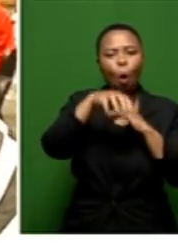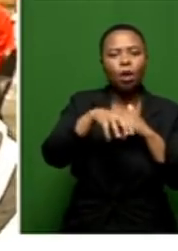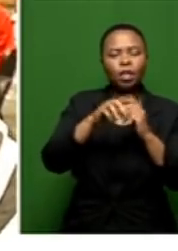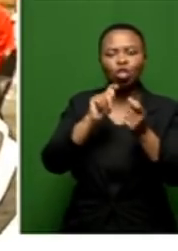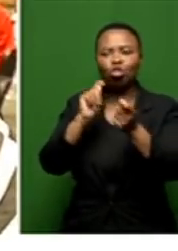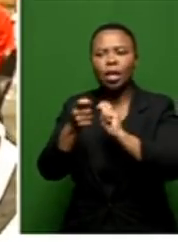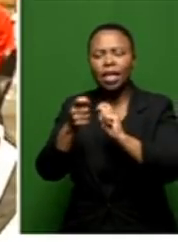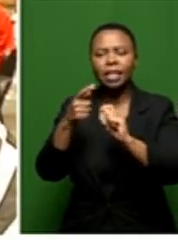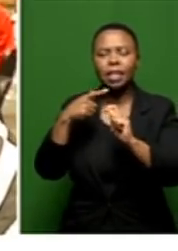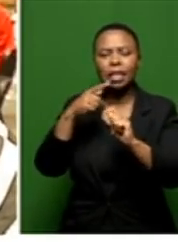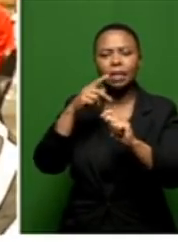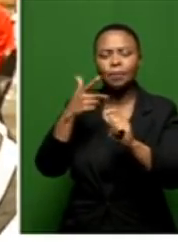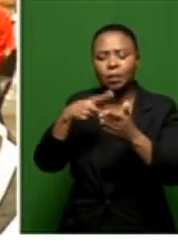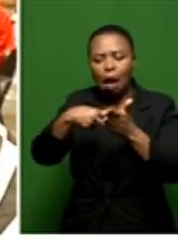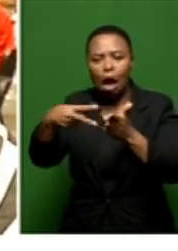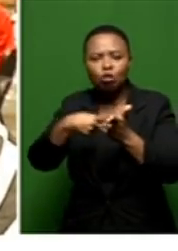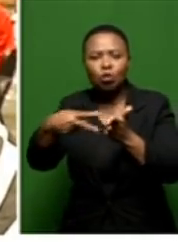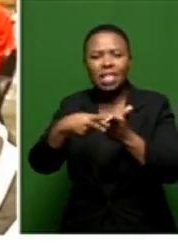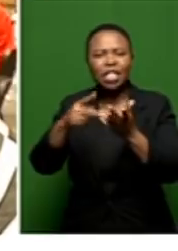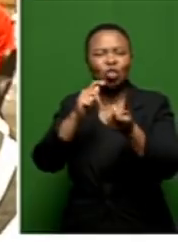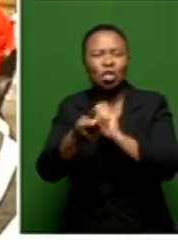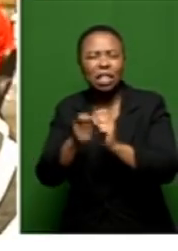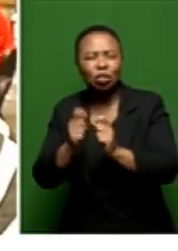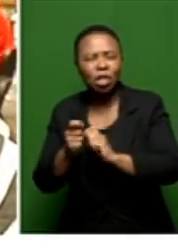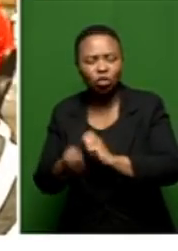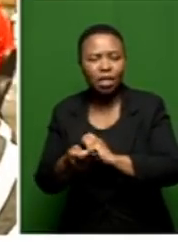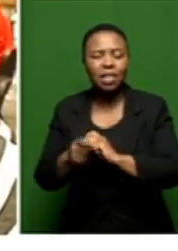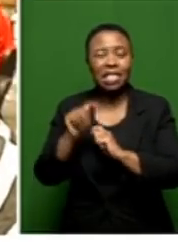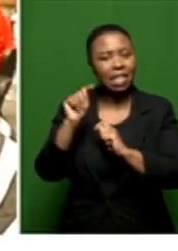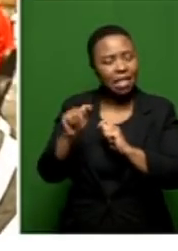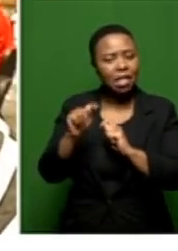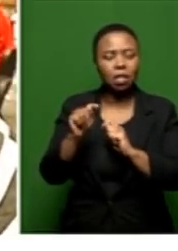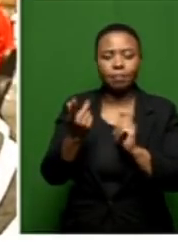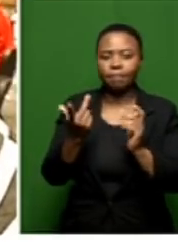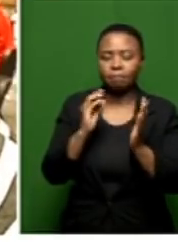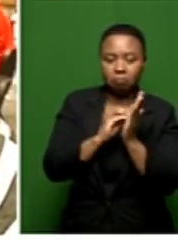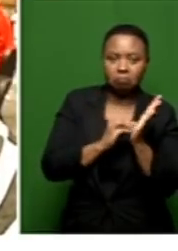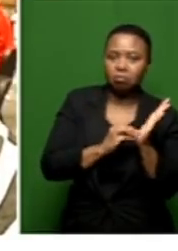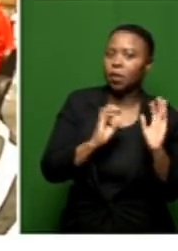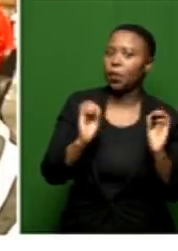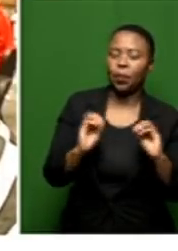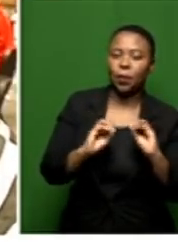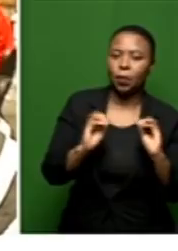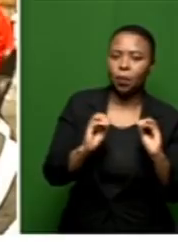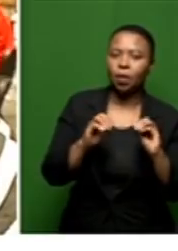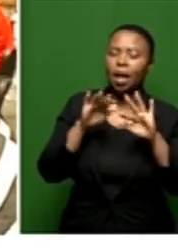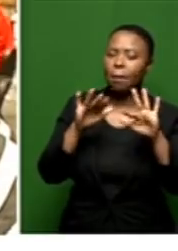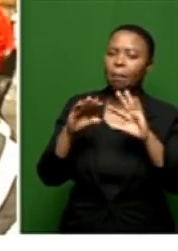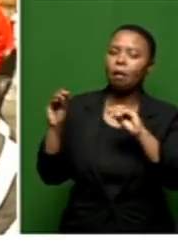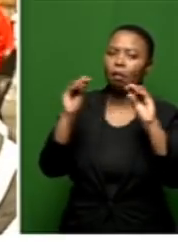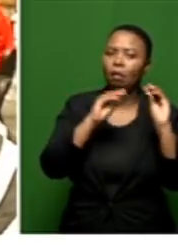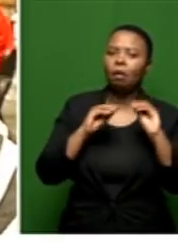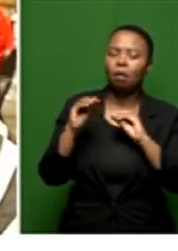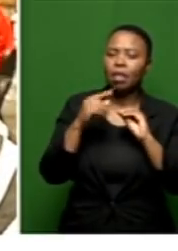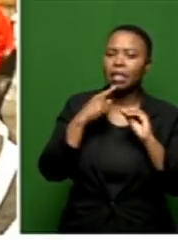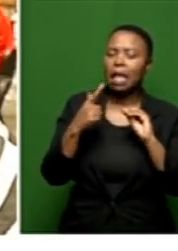vote and trying to change addresses and those kind of things, which were eventually not captured. And we've heard a lot of people talk about, not